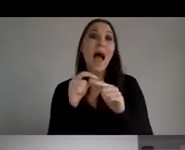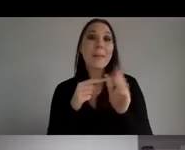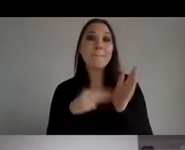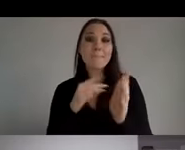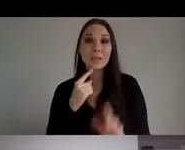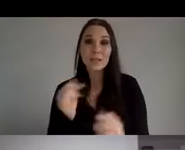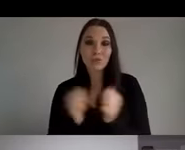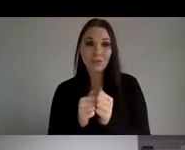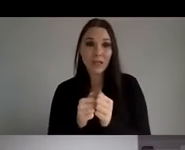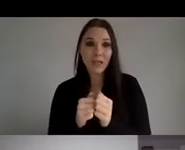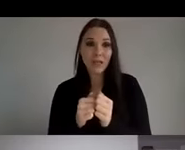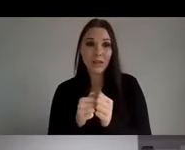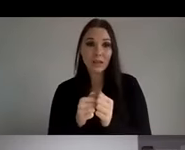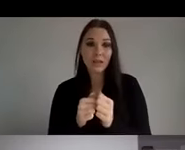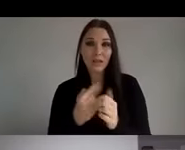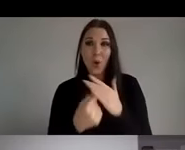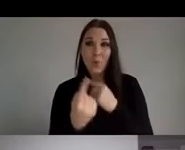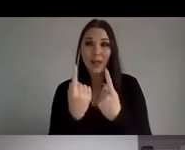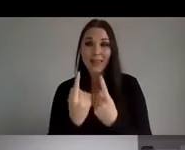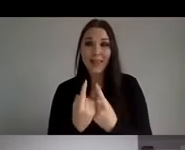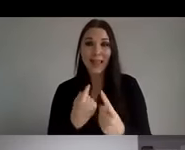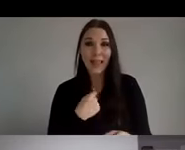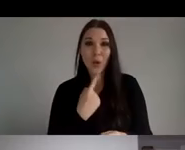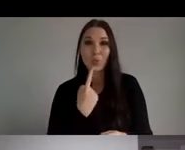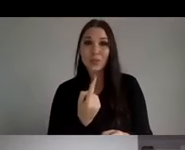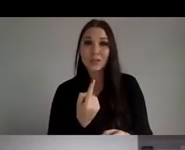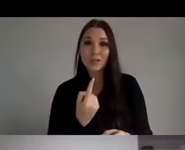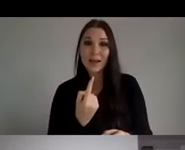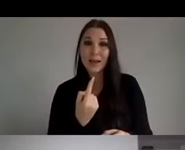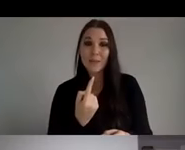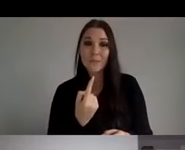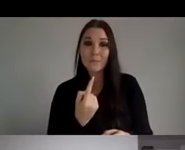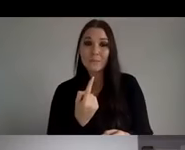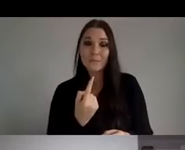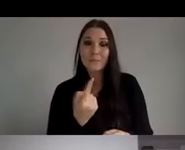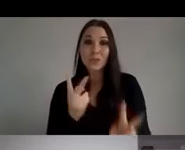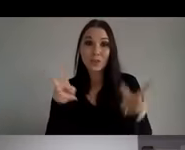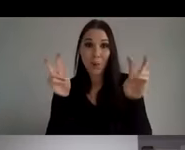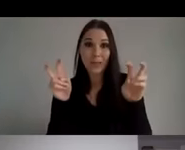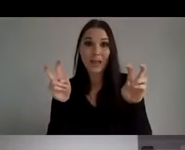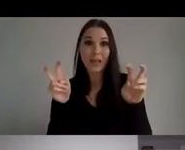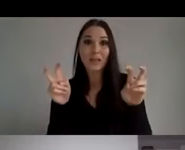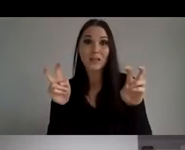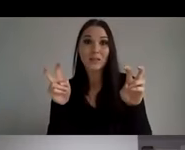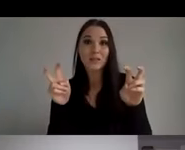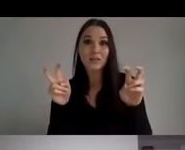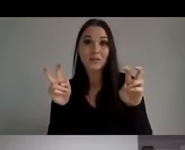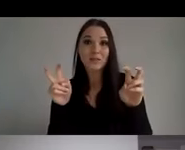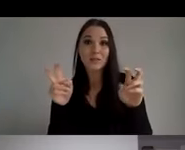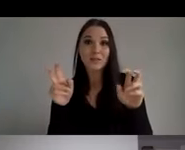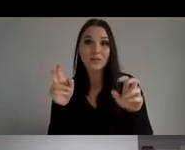Basically, the only thing that I would say to this topic is that